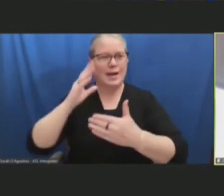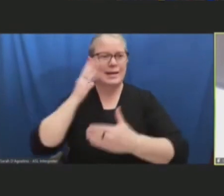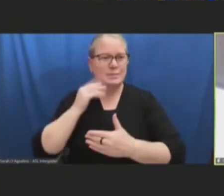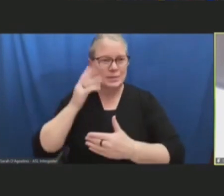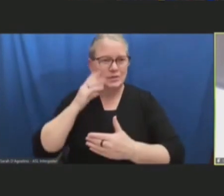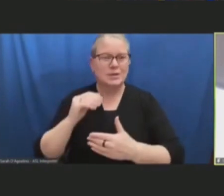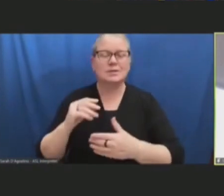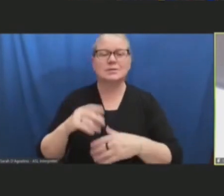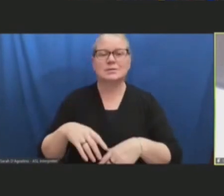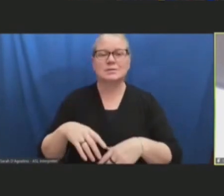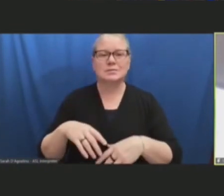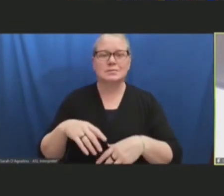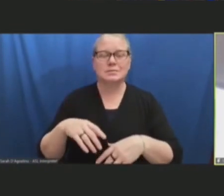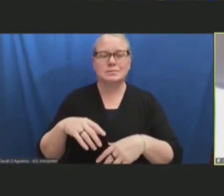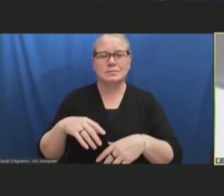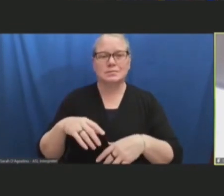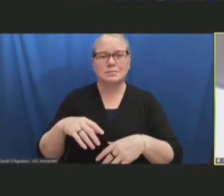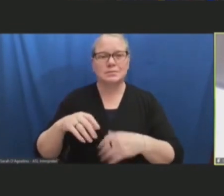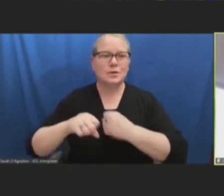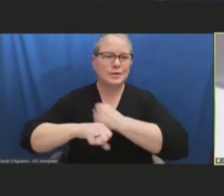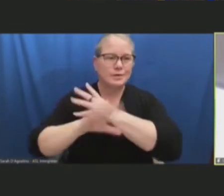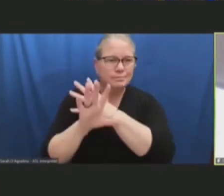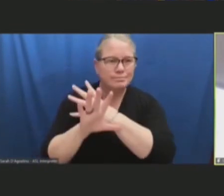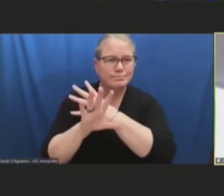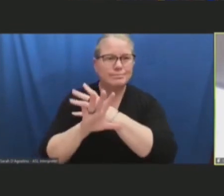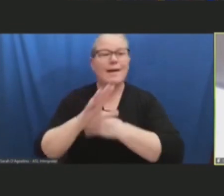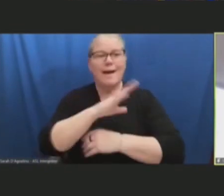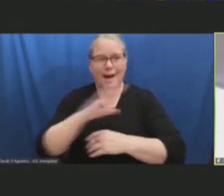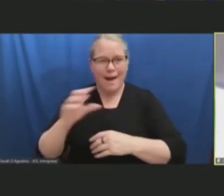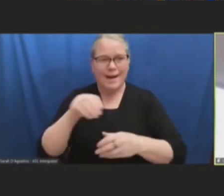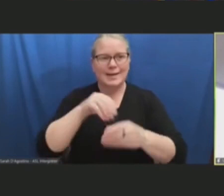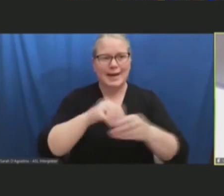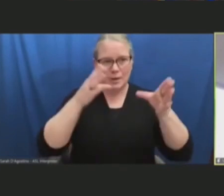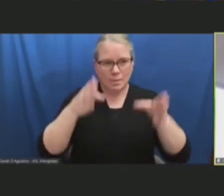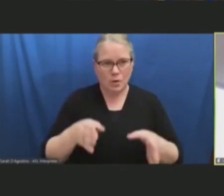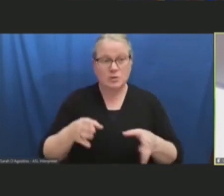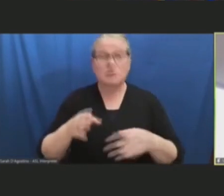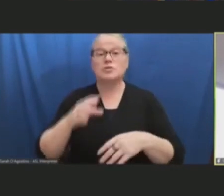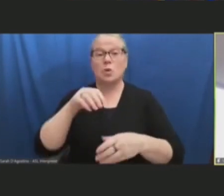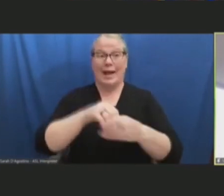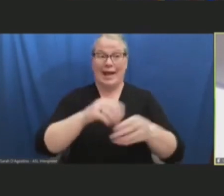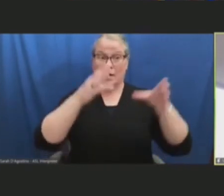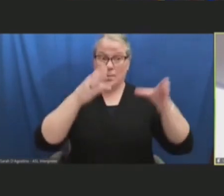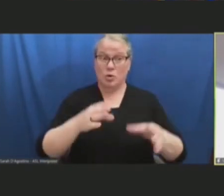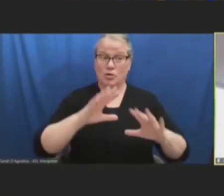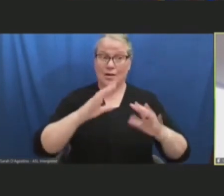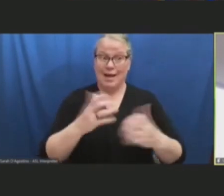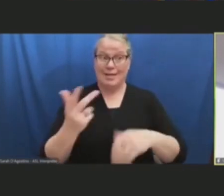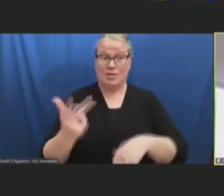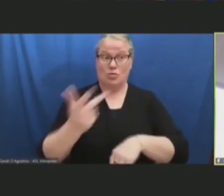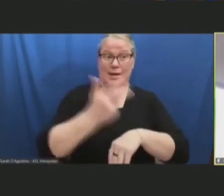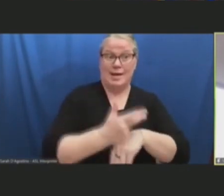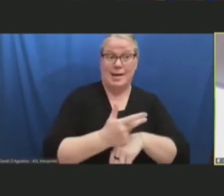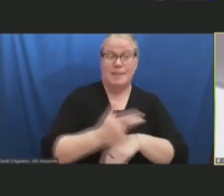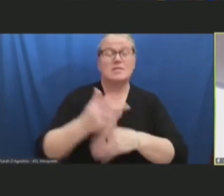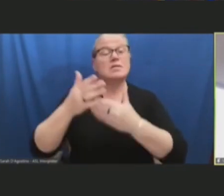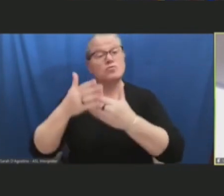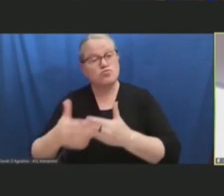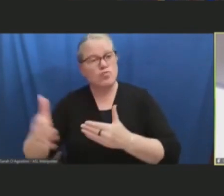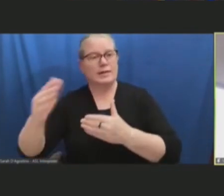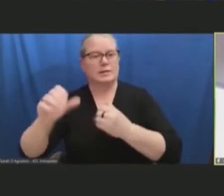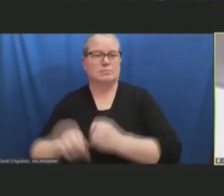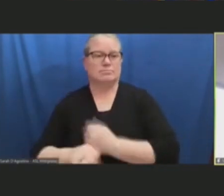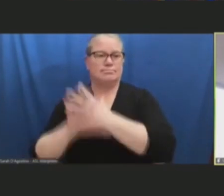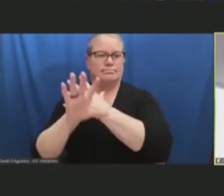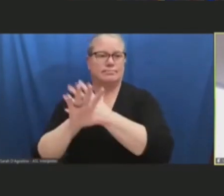students, and they only have to come in for a 3-day in-person class. But we didn't want to stop the program there, right,